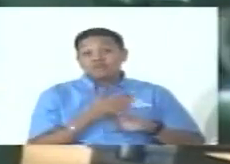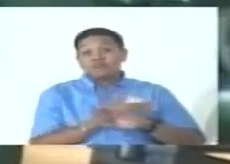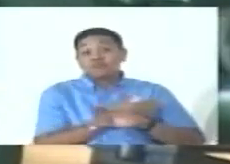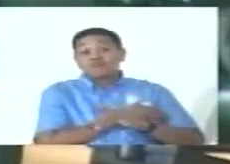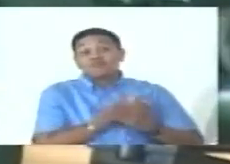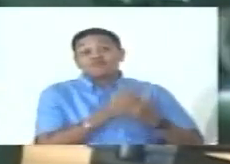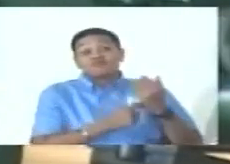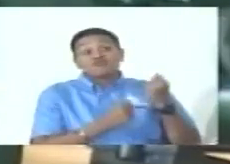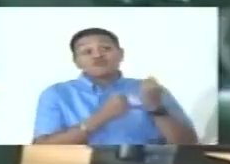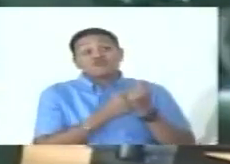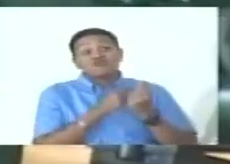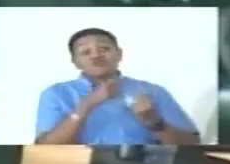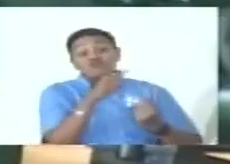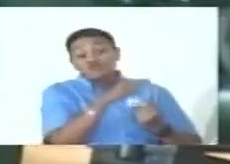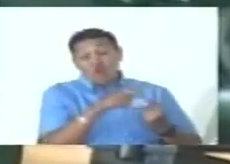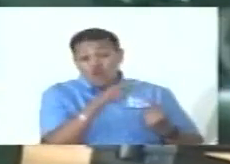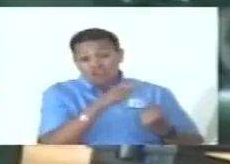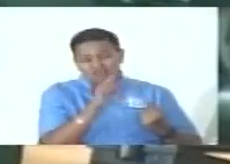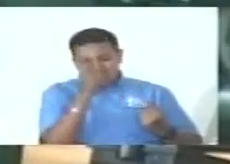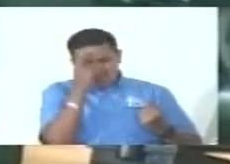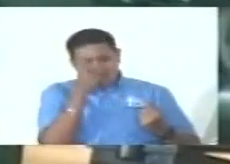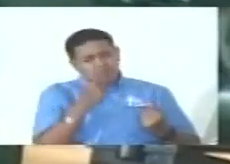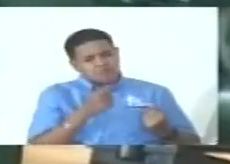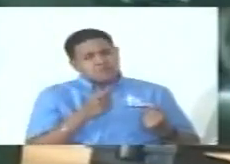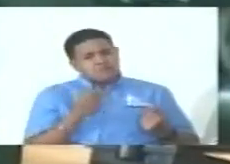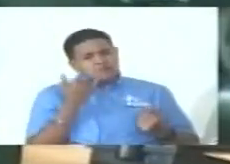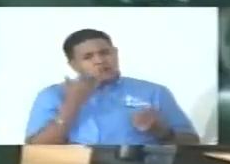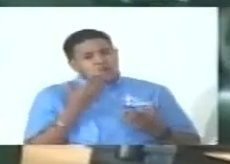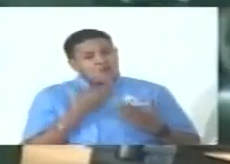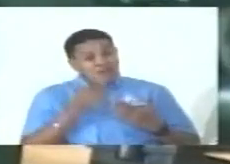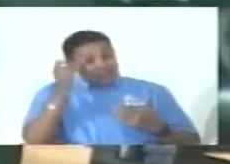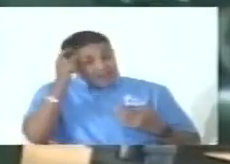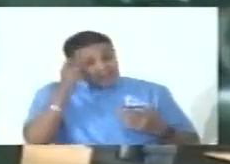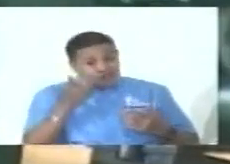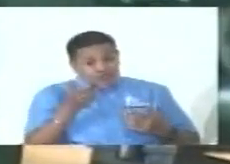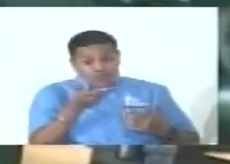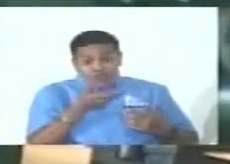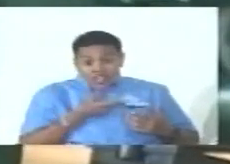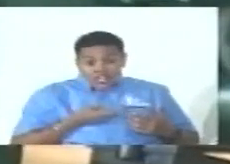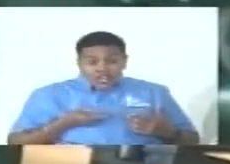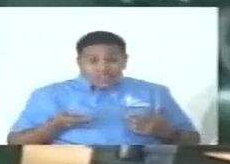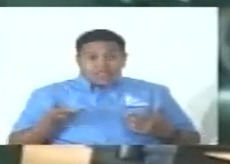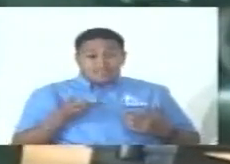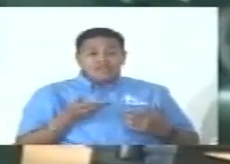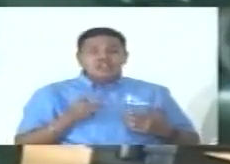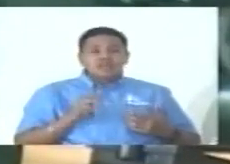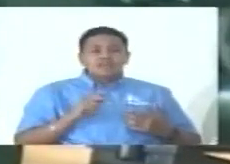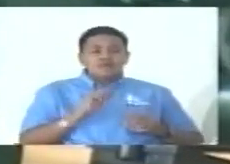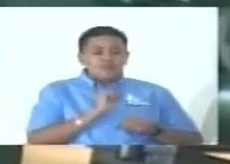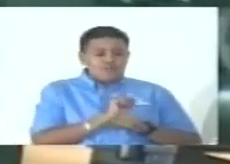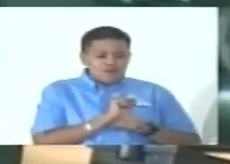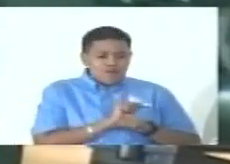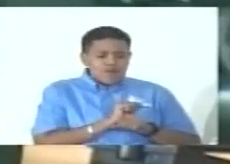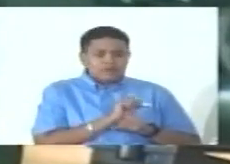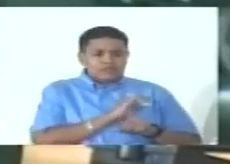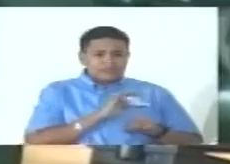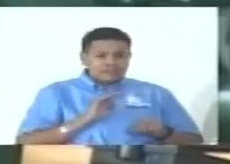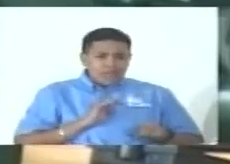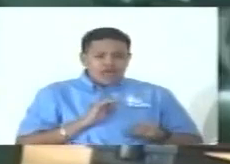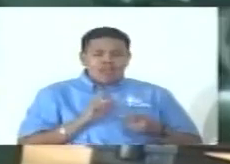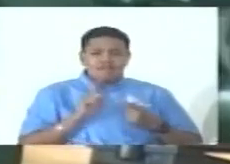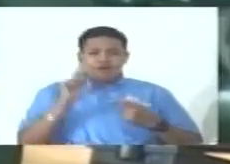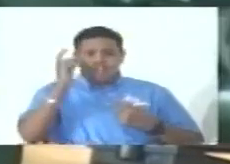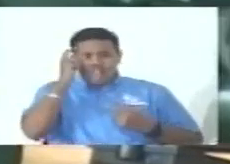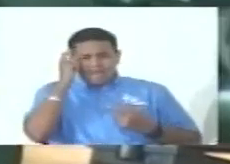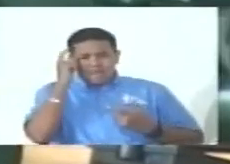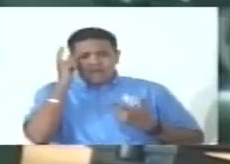the tripartite together under one accord, promoting labor reform and coming